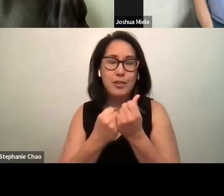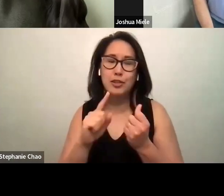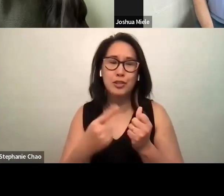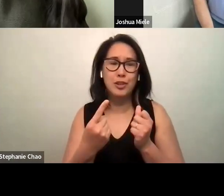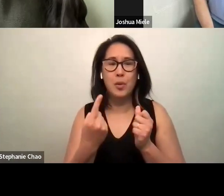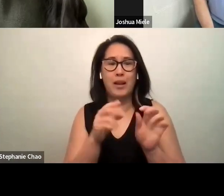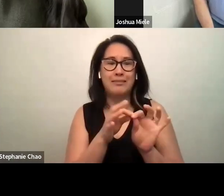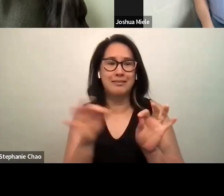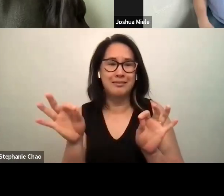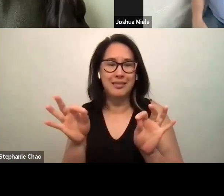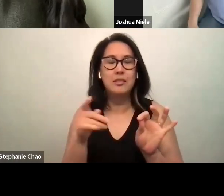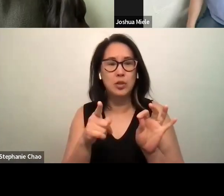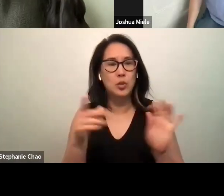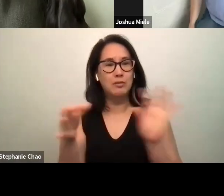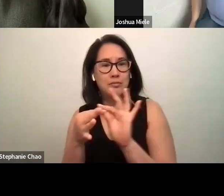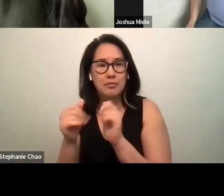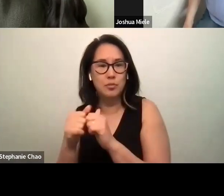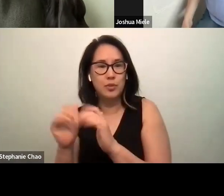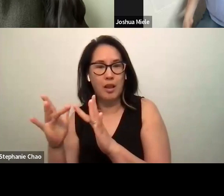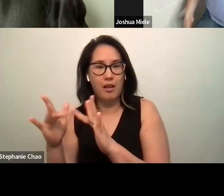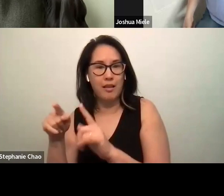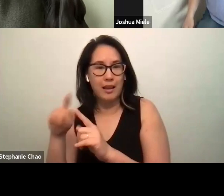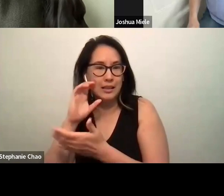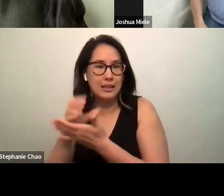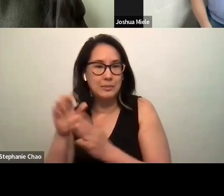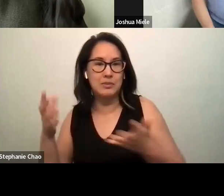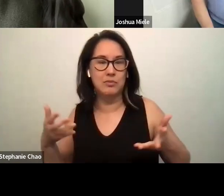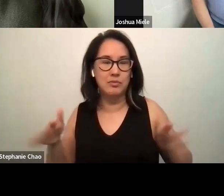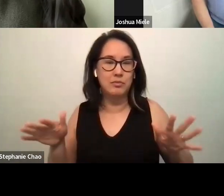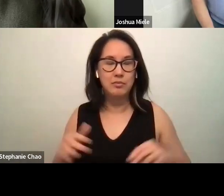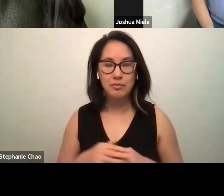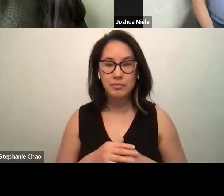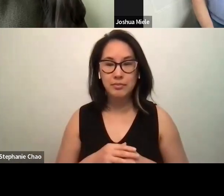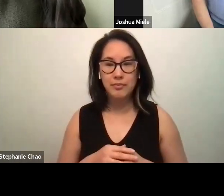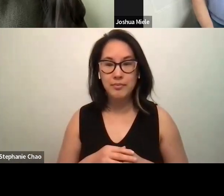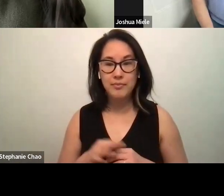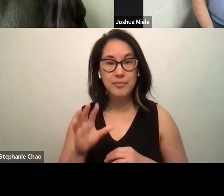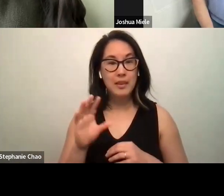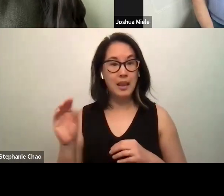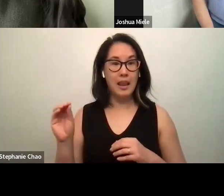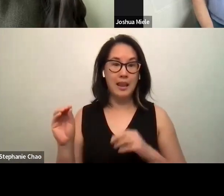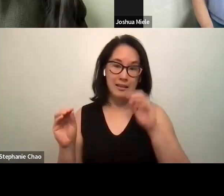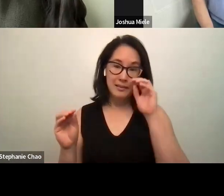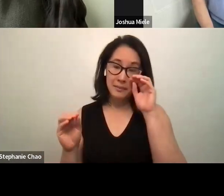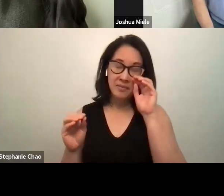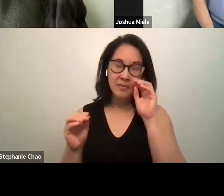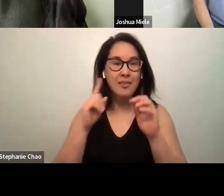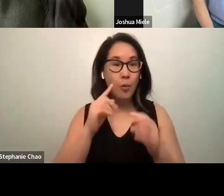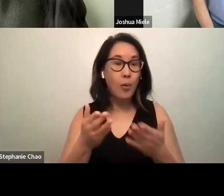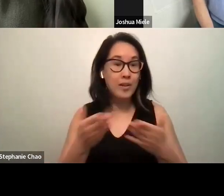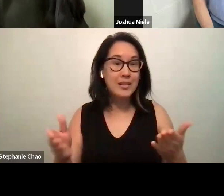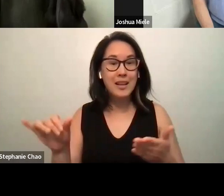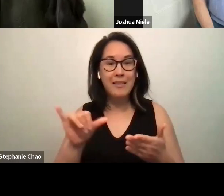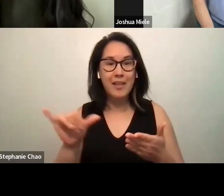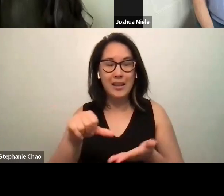that you're allowed to associate with an online image. And for stuff like a